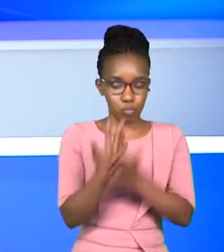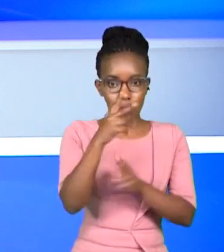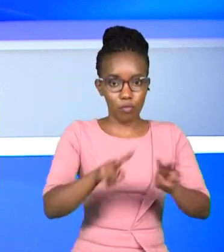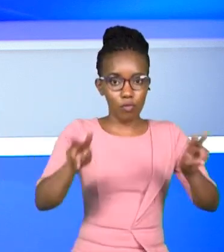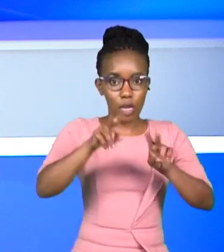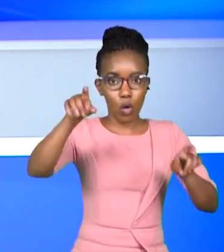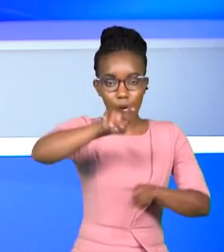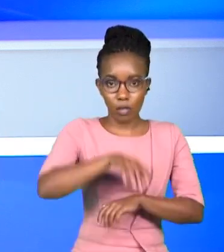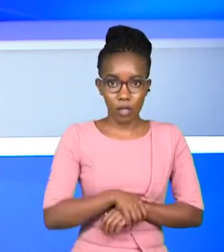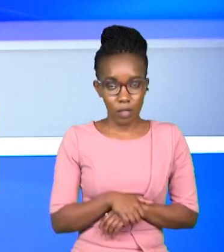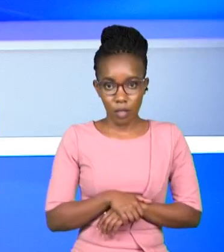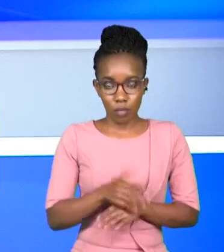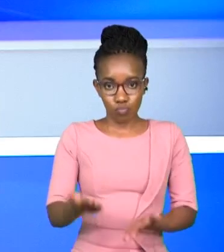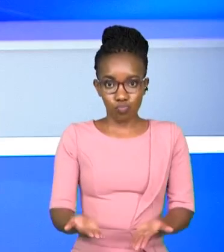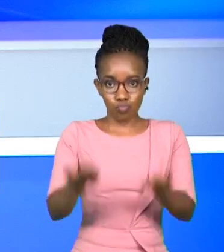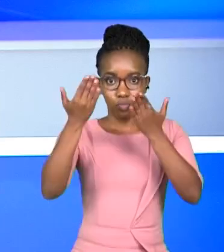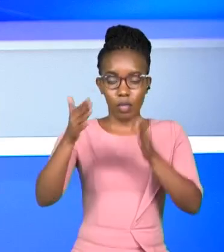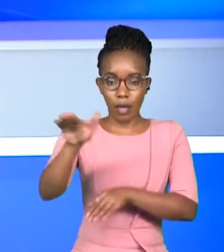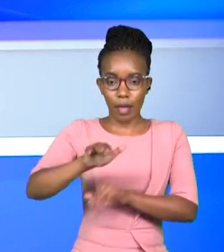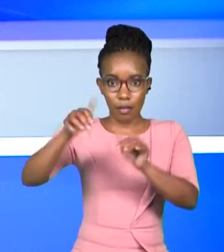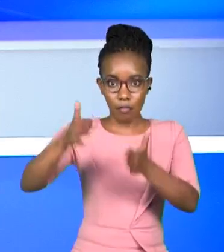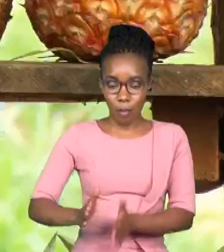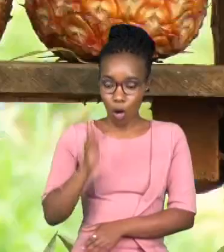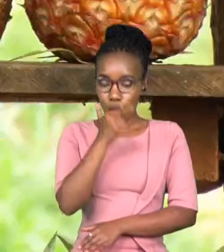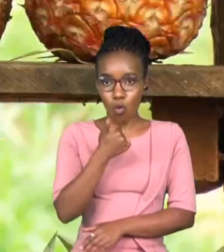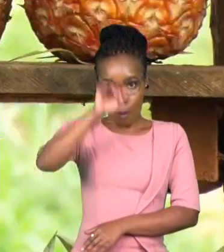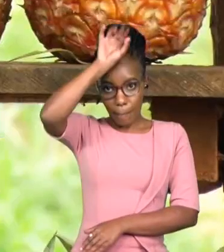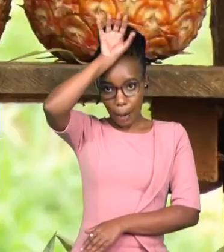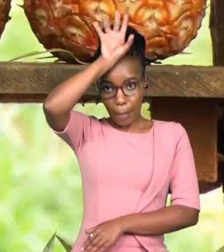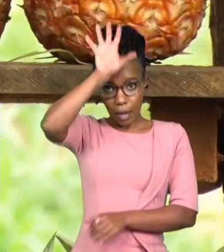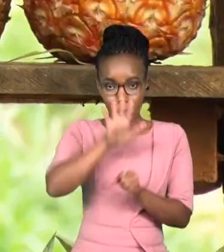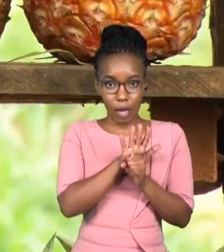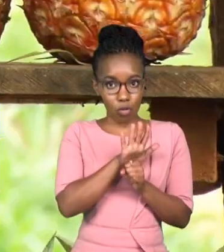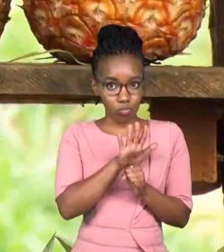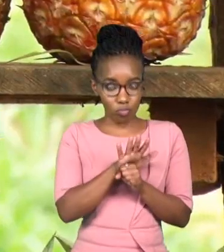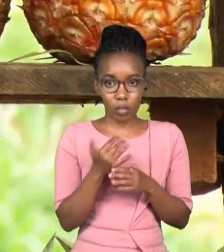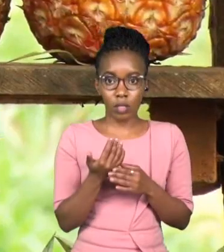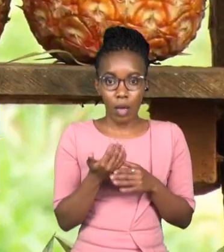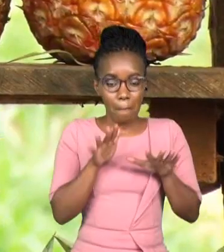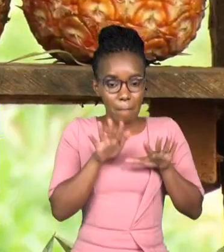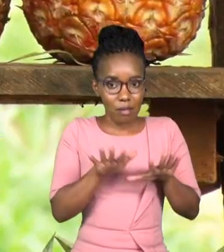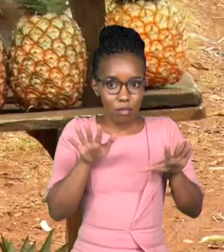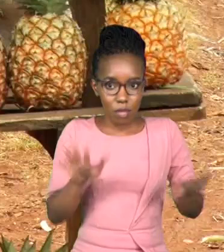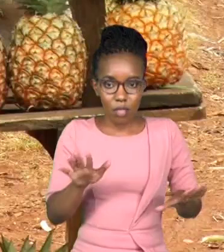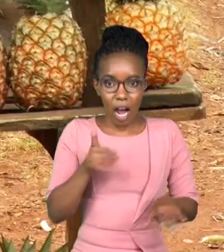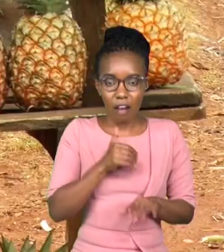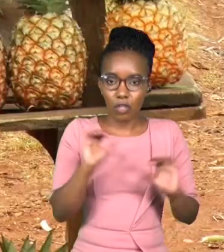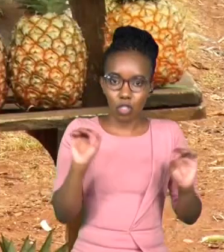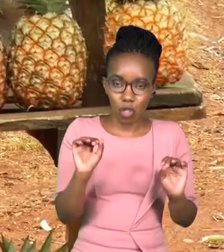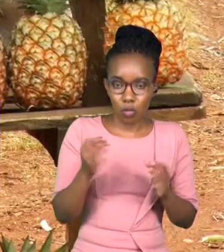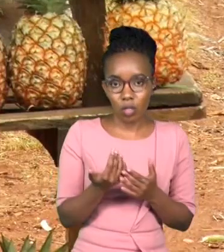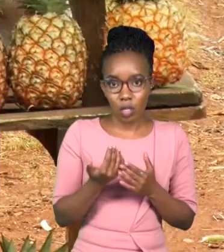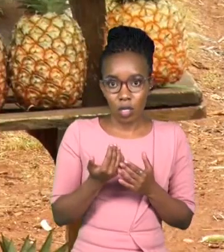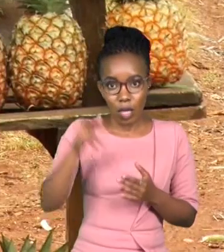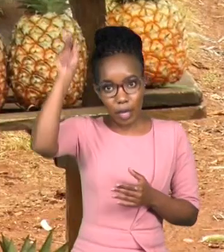addition. It will be a boost to area farmers who undertake large-scale pineapple growing, block markets, or get exploited by brokers. Kiambu